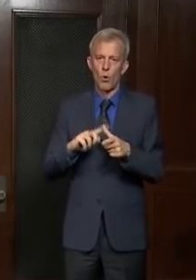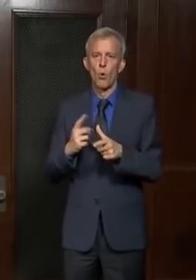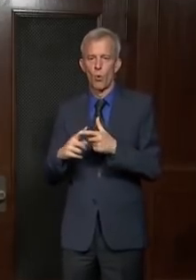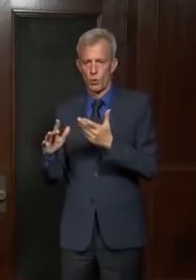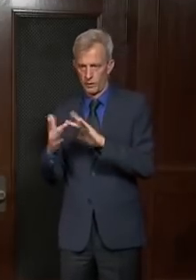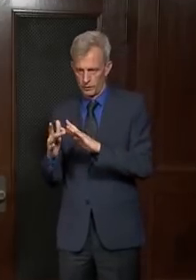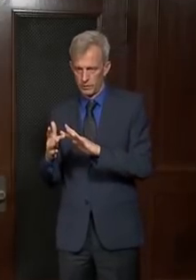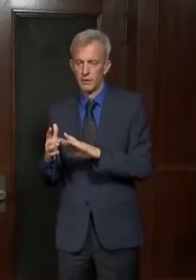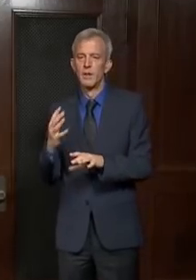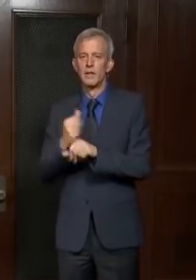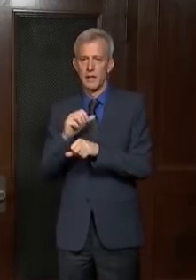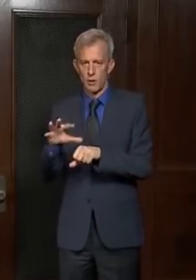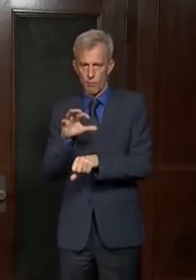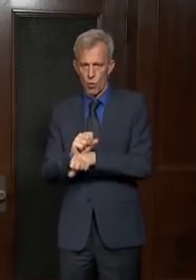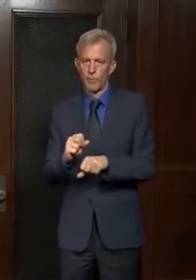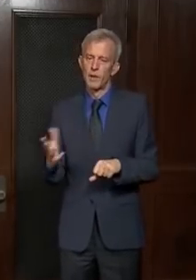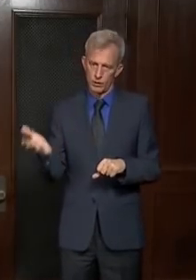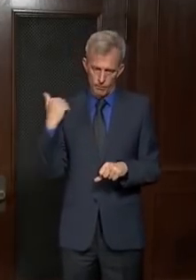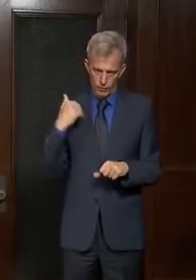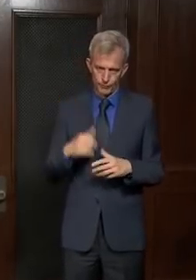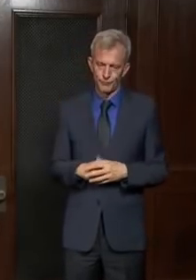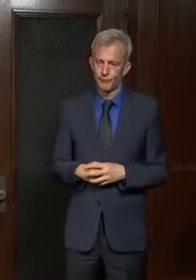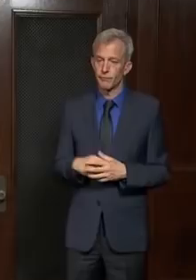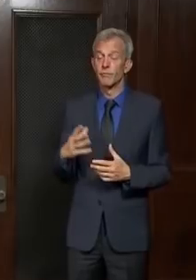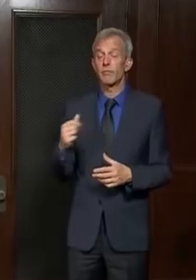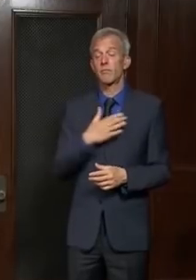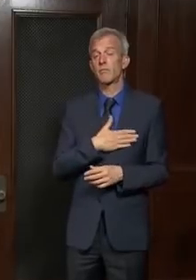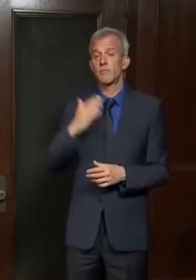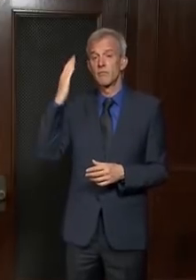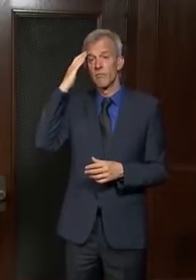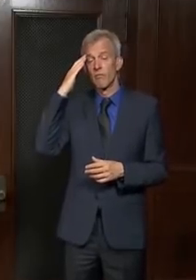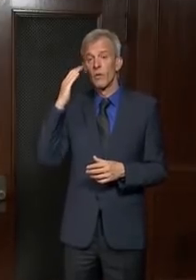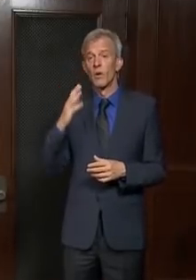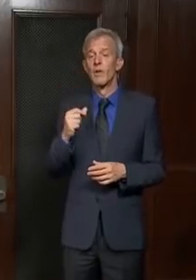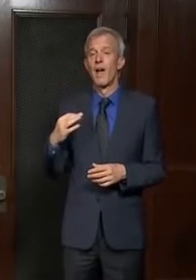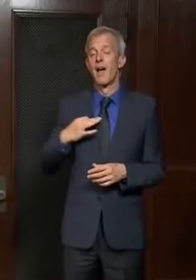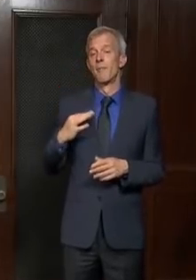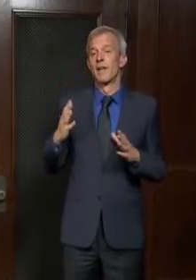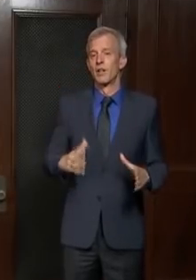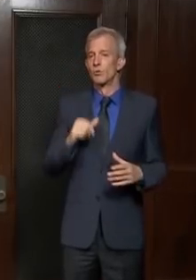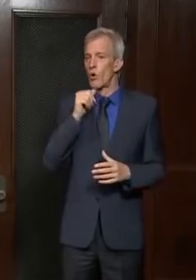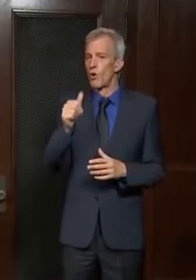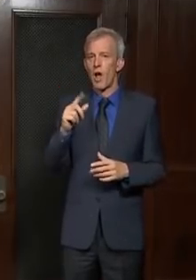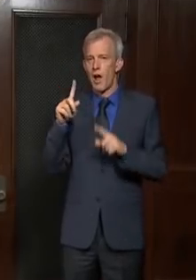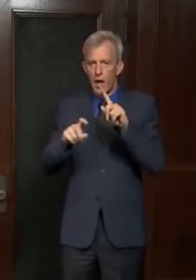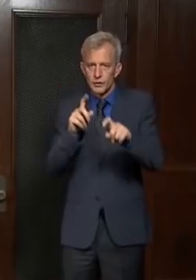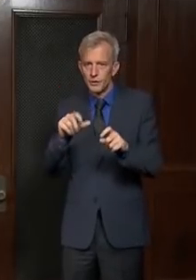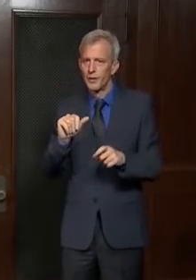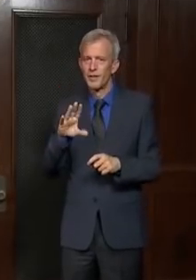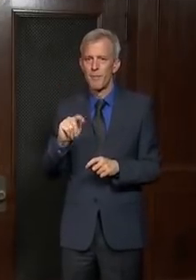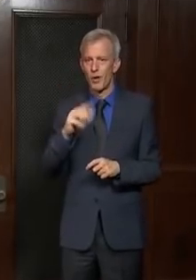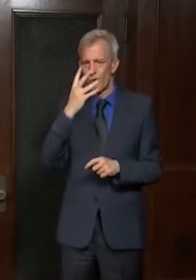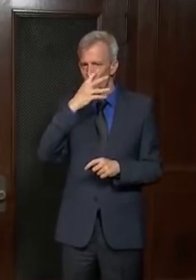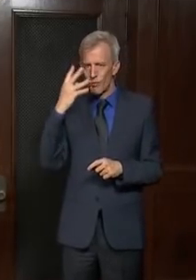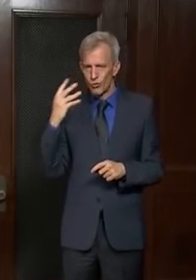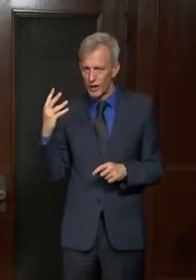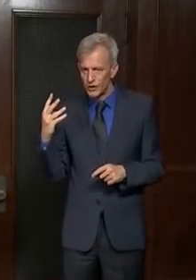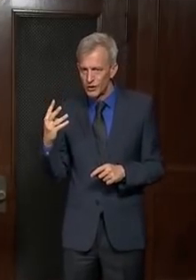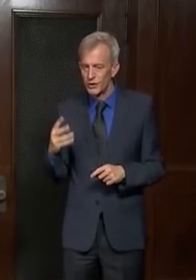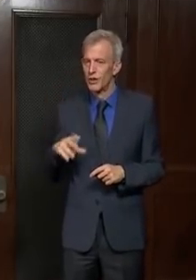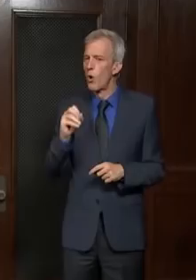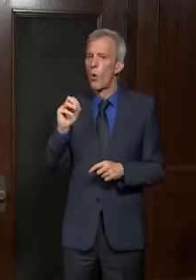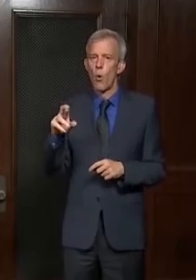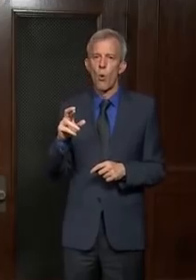system, get an appointment, and come on in. And please know that applicants will not be asked anything about their immigration status, nor